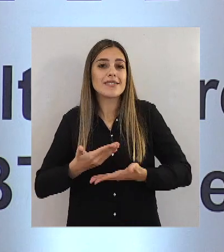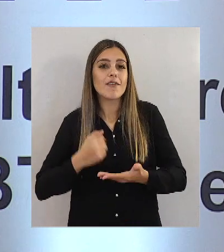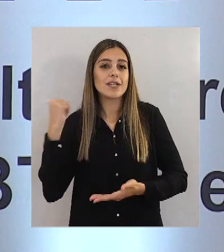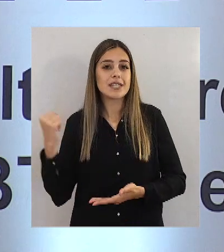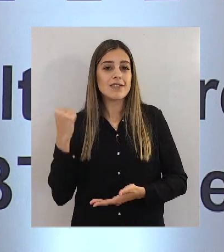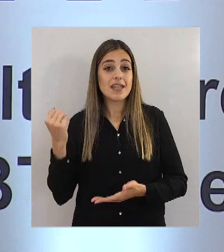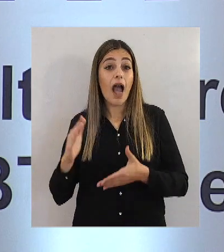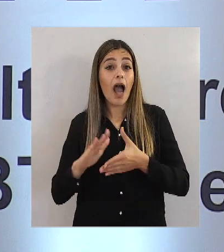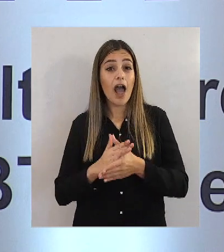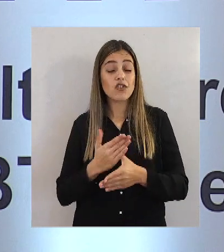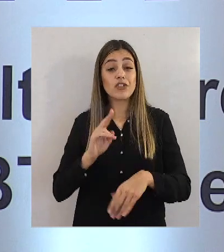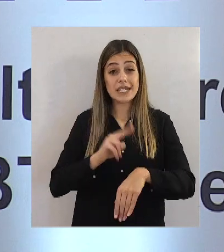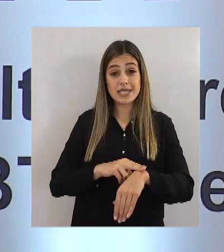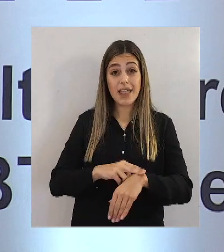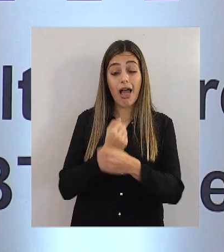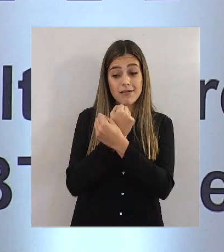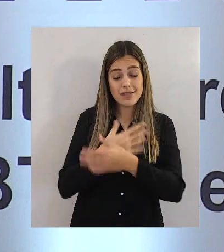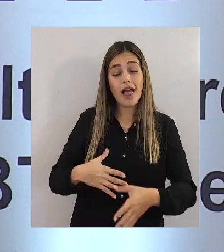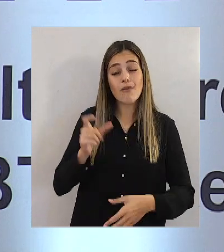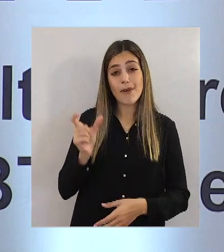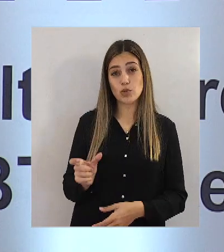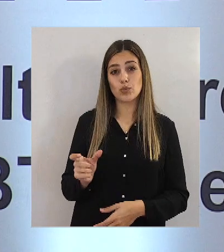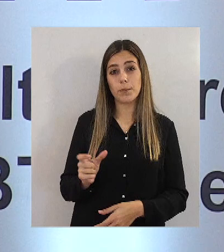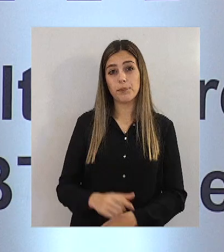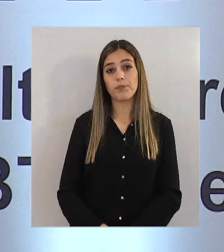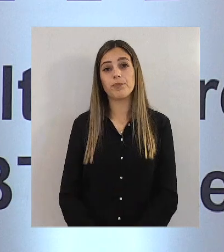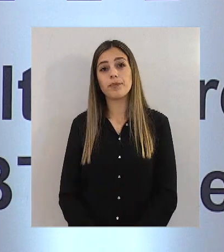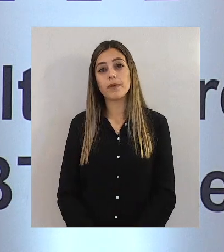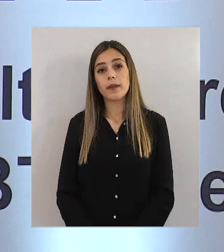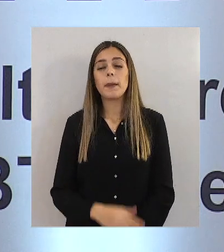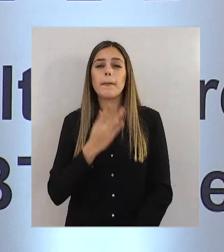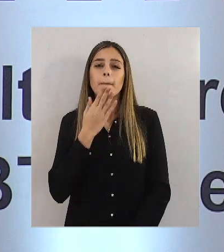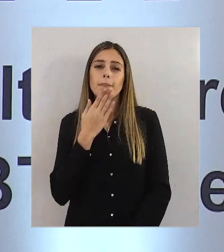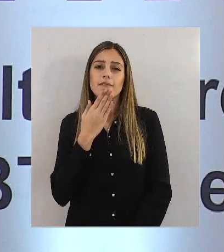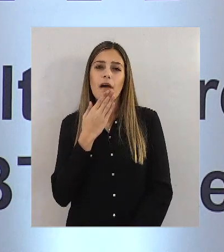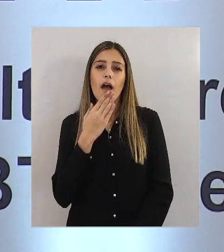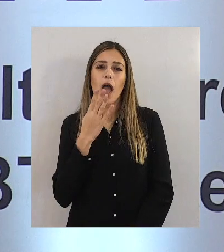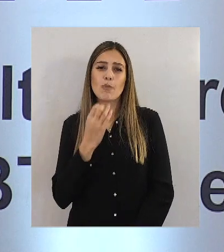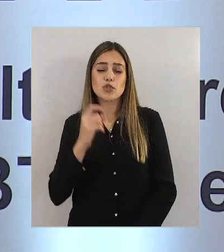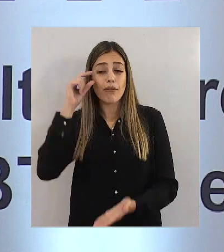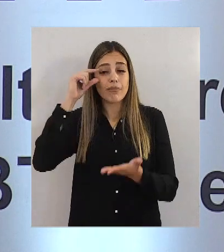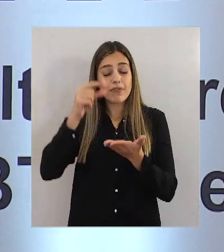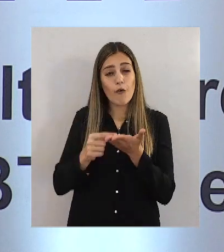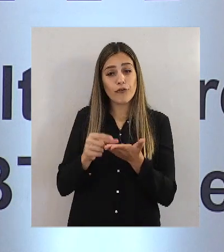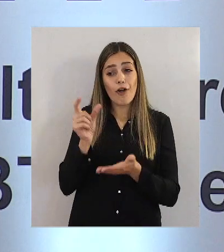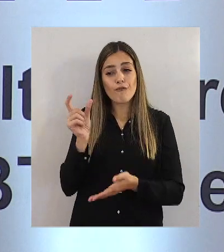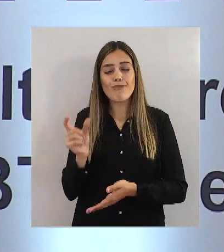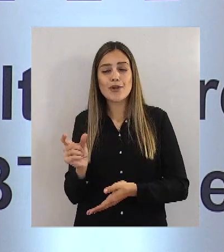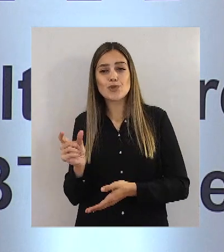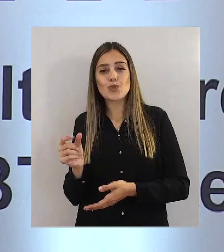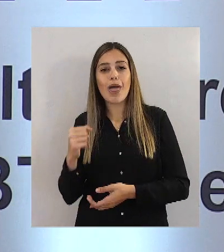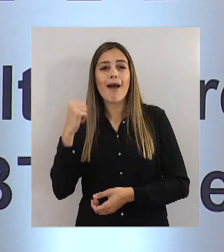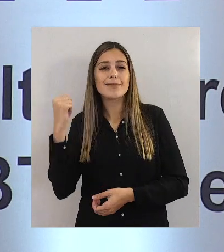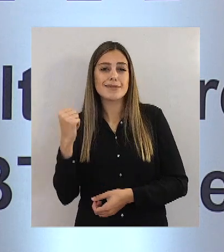service provides. Being dependent on others for your well-being is never an easy position to